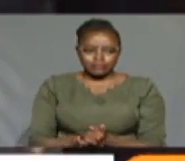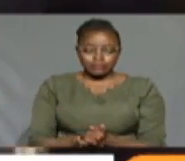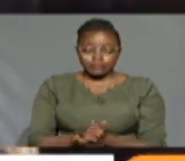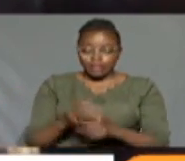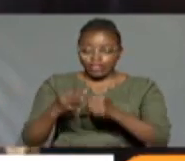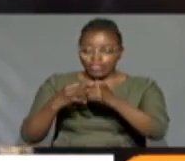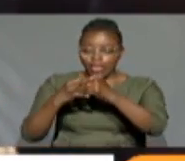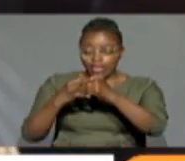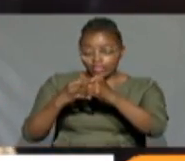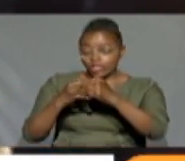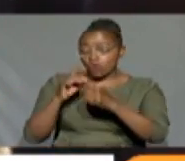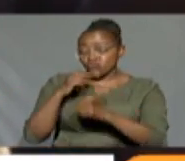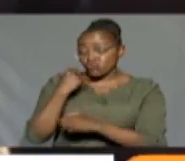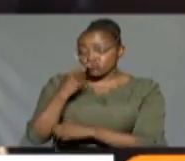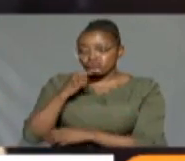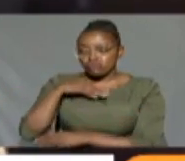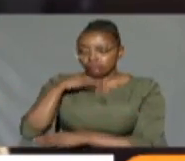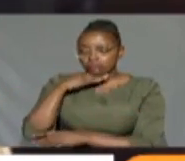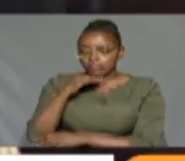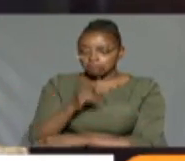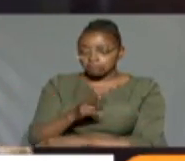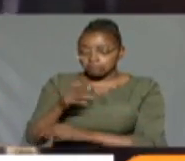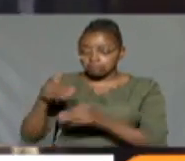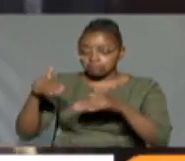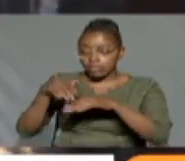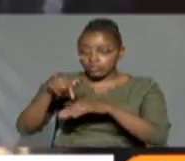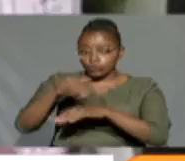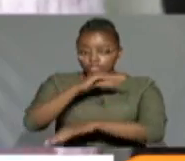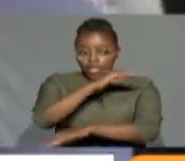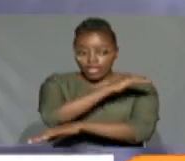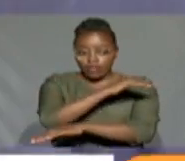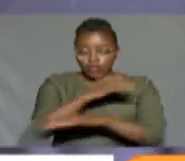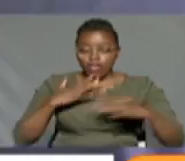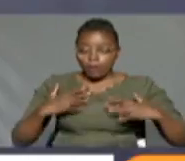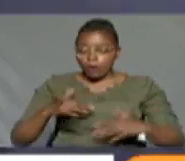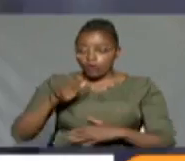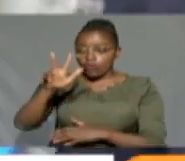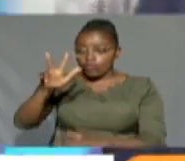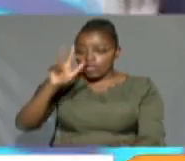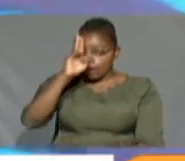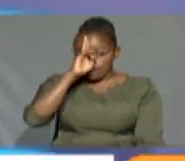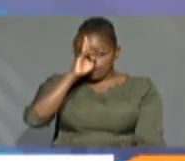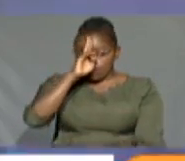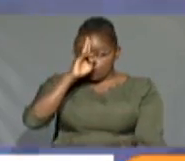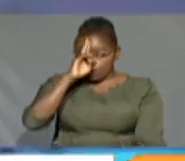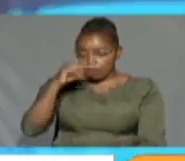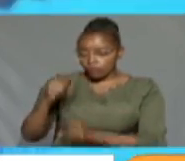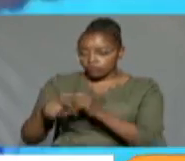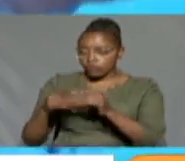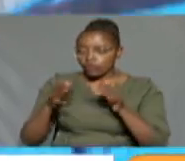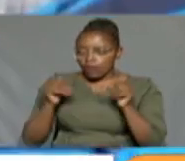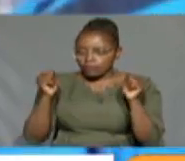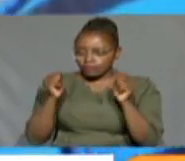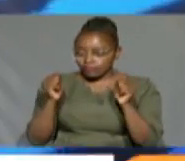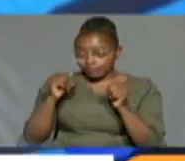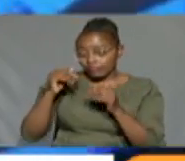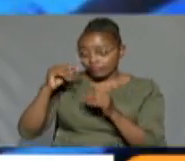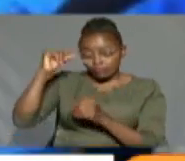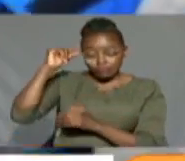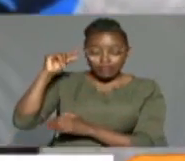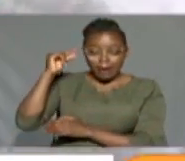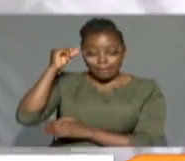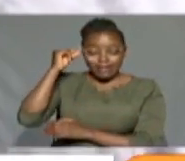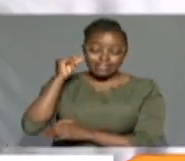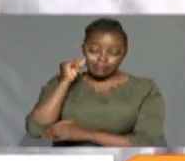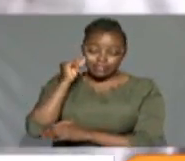The eight herders who lost their lives in the attack were buried this evening. Bodies of the three police officers remain at the Marsabit Referral Hospital